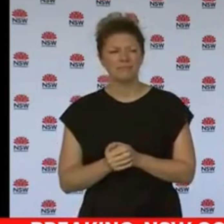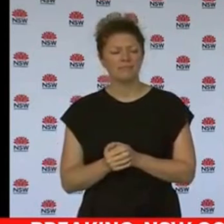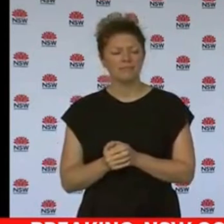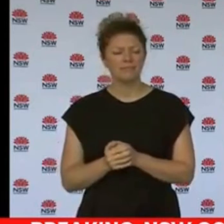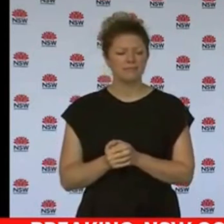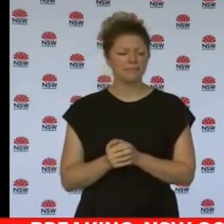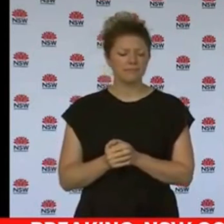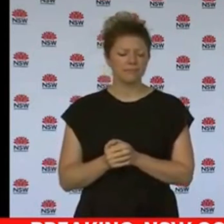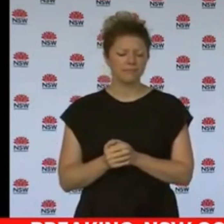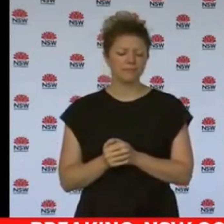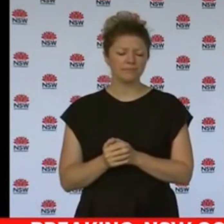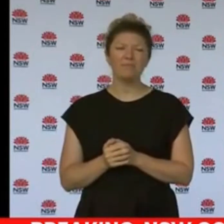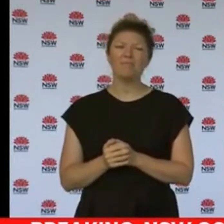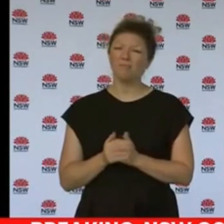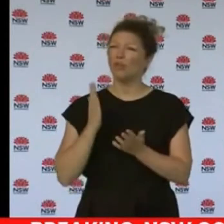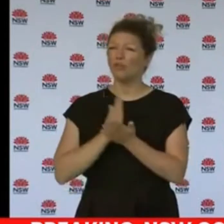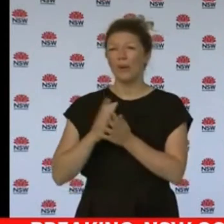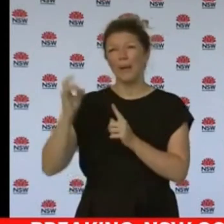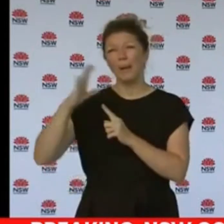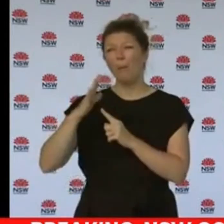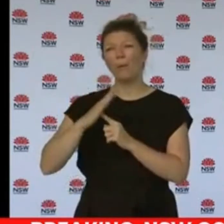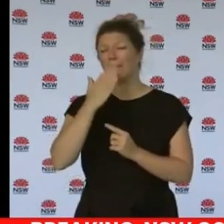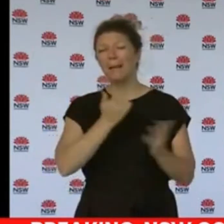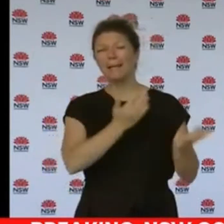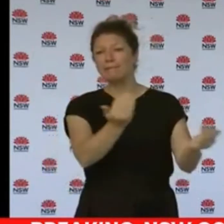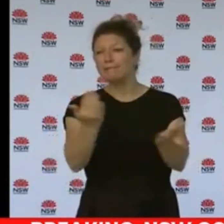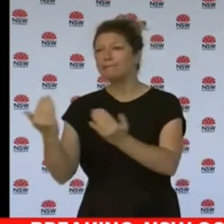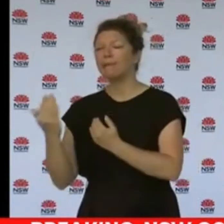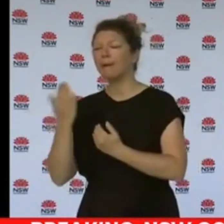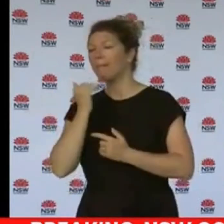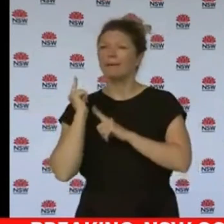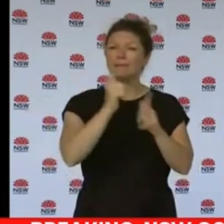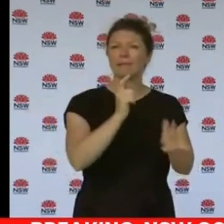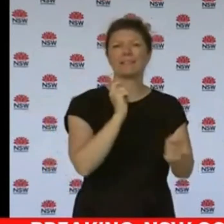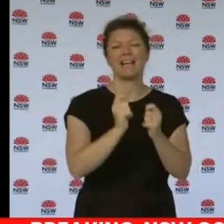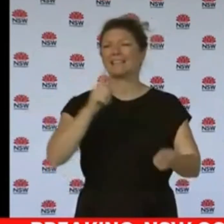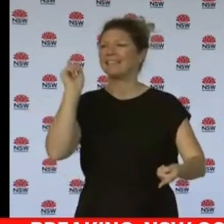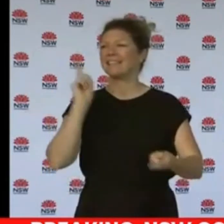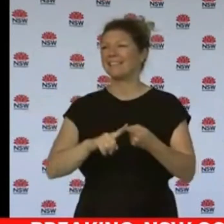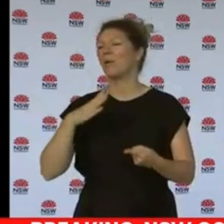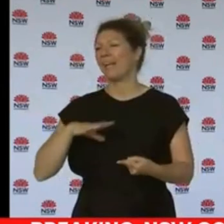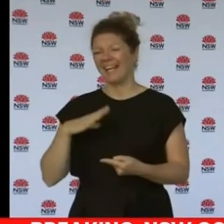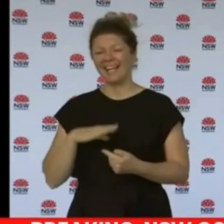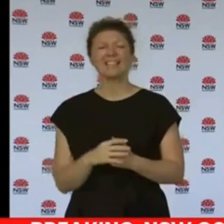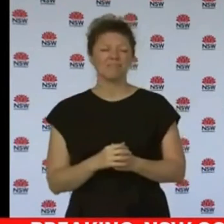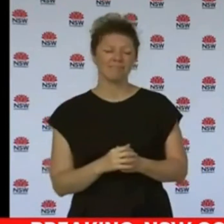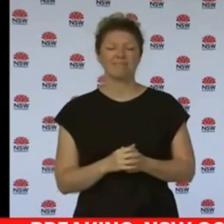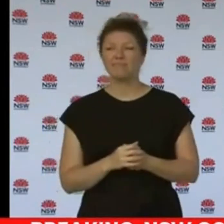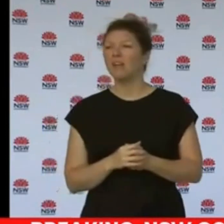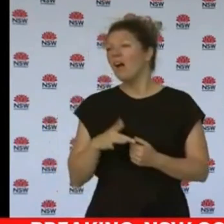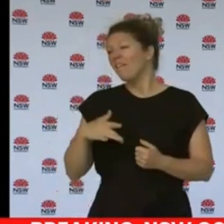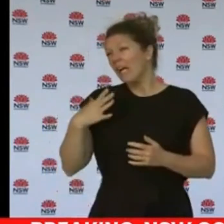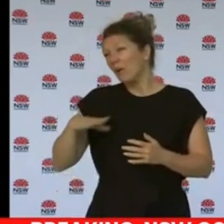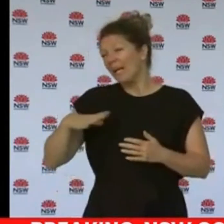has indicated, it is essential at this time that we maintain those high rates of testing. We need to maintain those high rates of